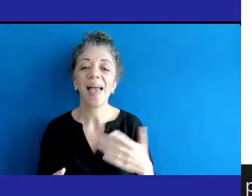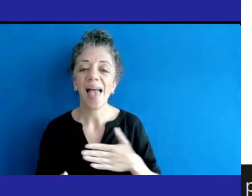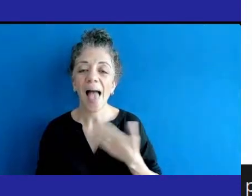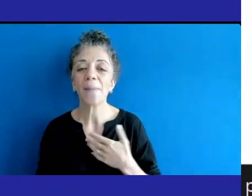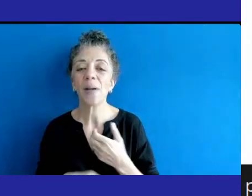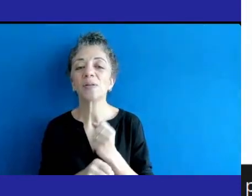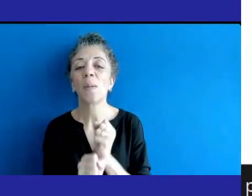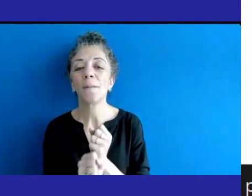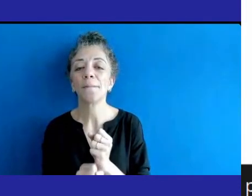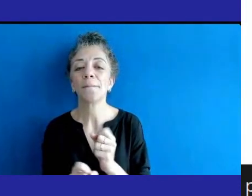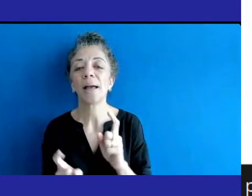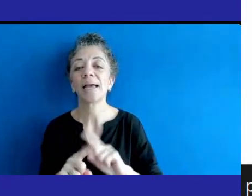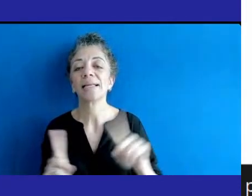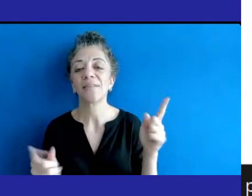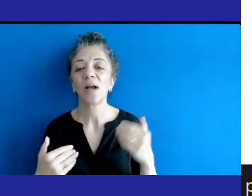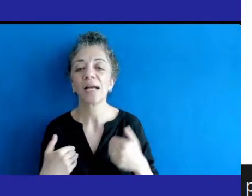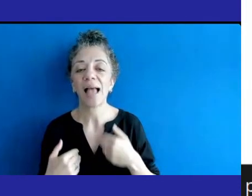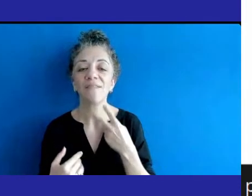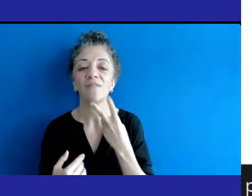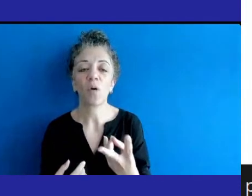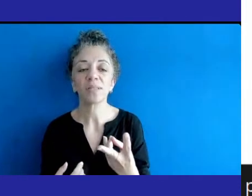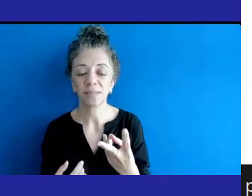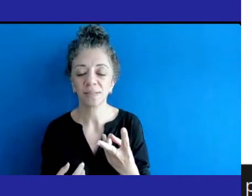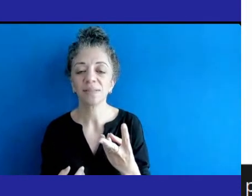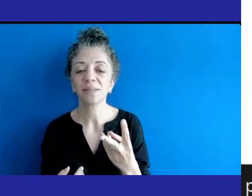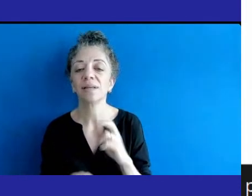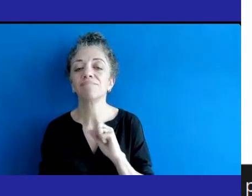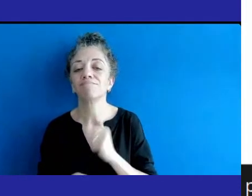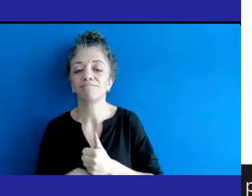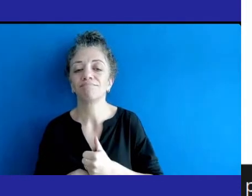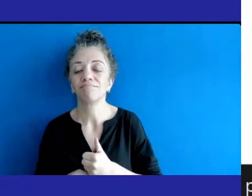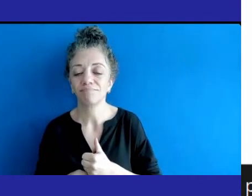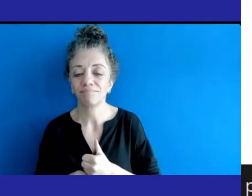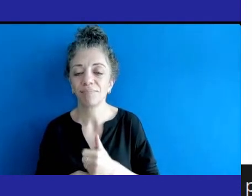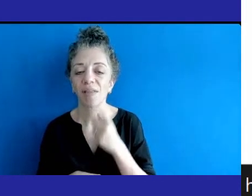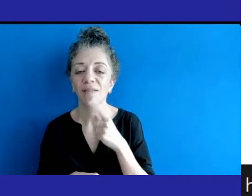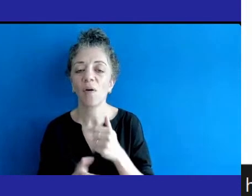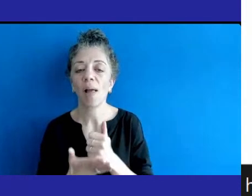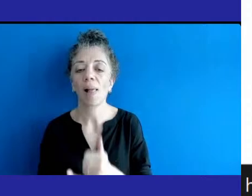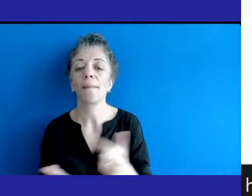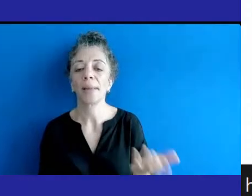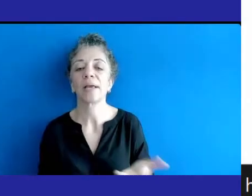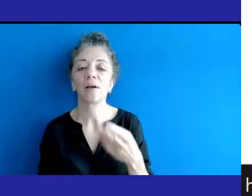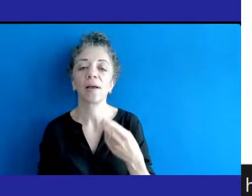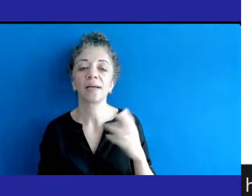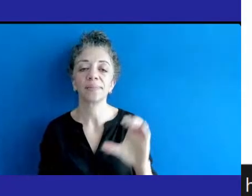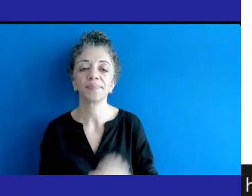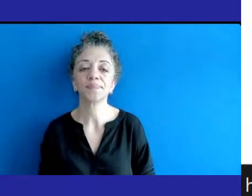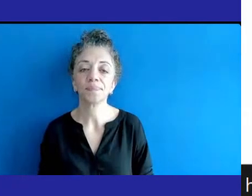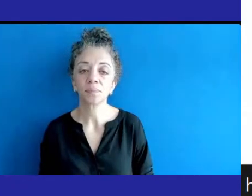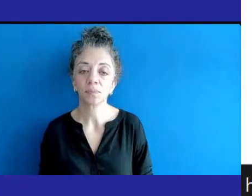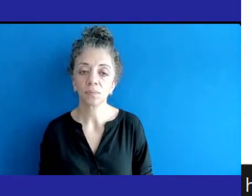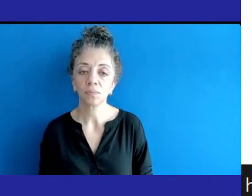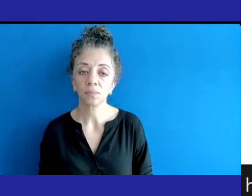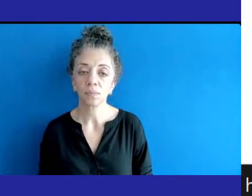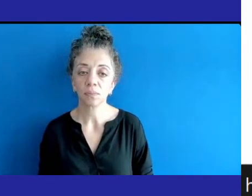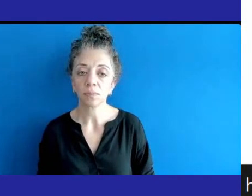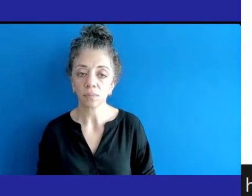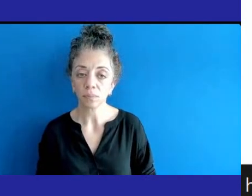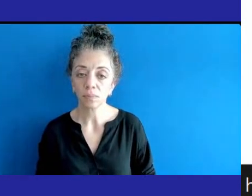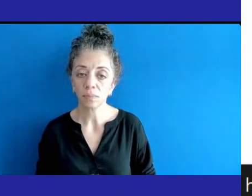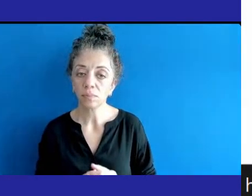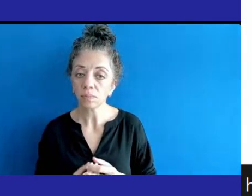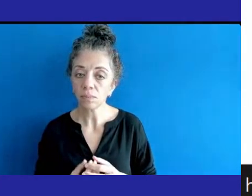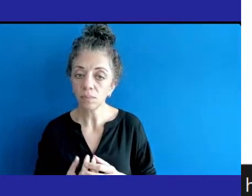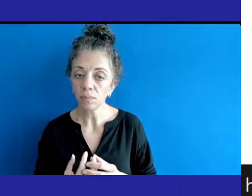and really setting the stage for structural empowerment here at Health and Hospitals. Lastly, our clinical ladder program, which is part of our NYSNA